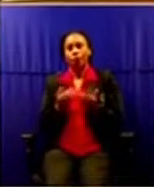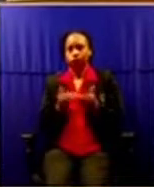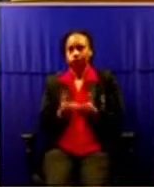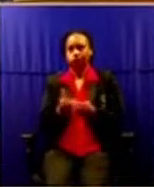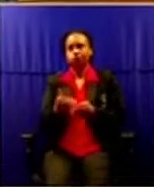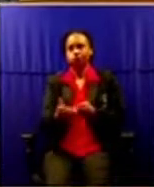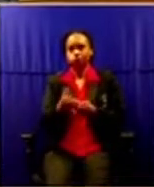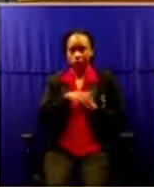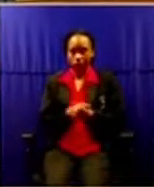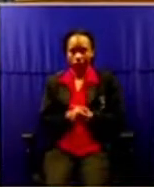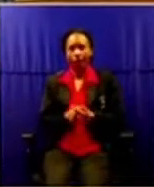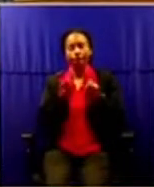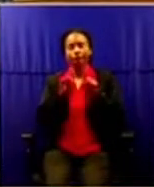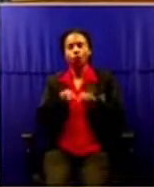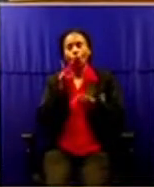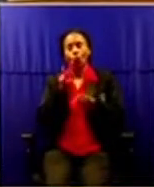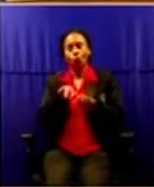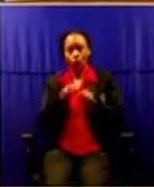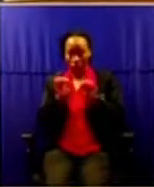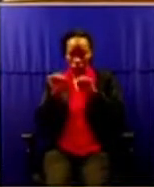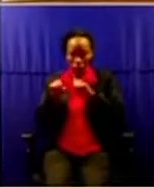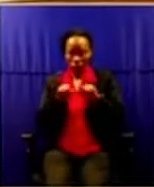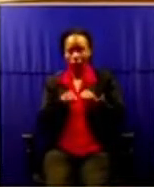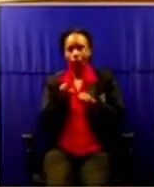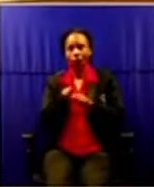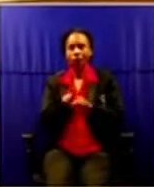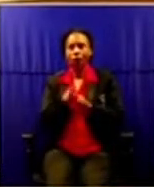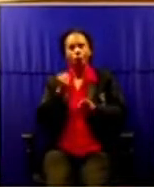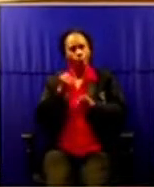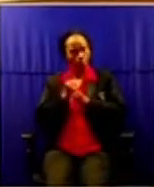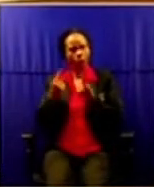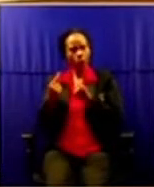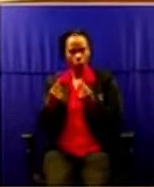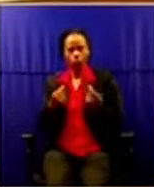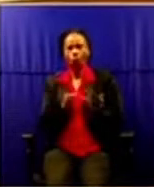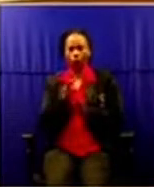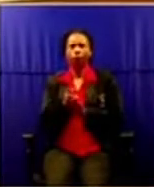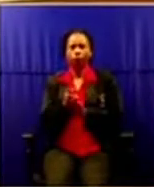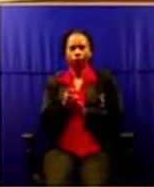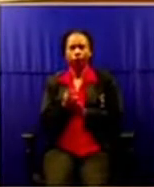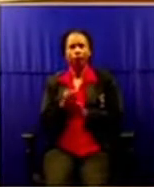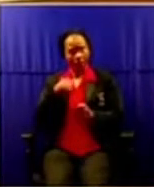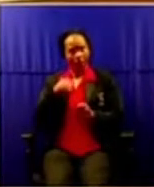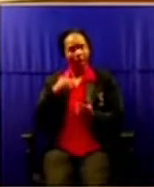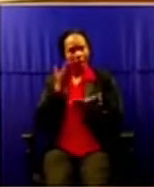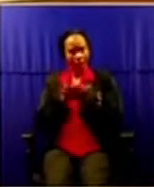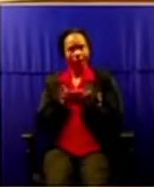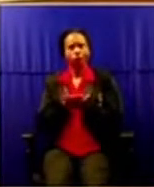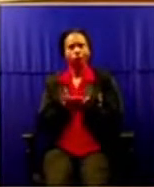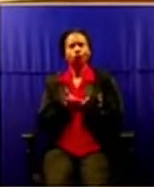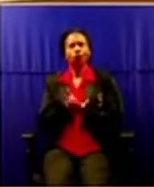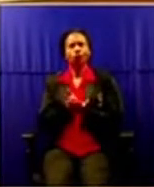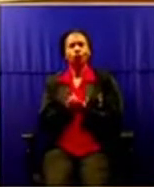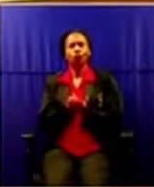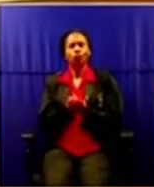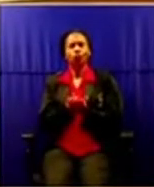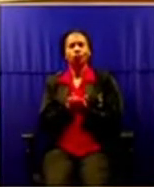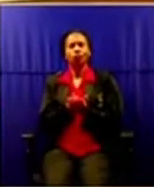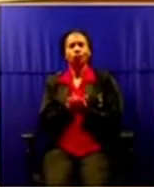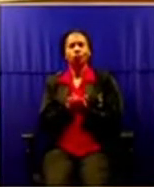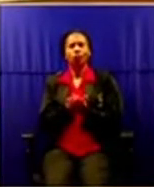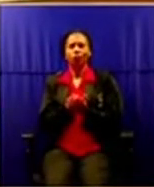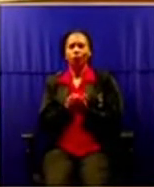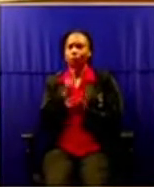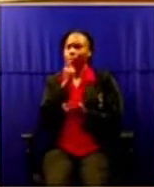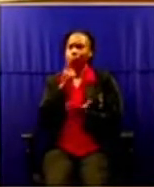And we must also resolve that we will get the work done. And I can assure you that after this debate, I'm much